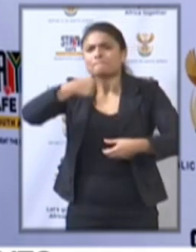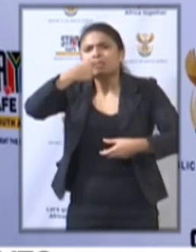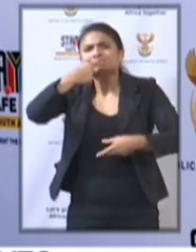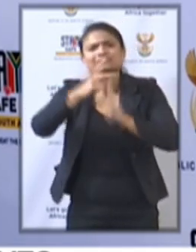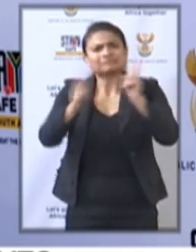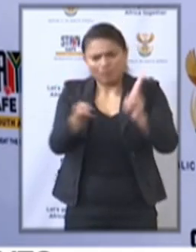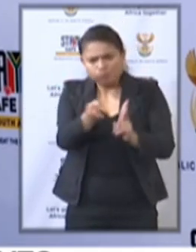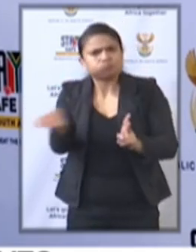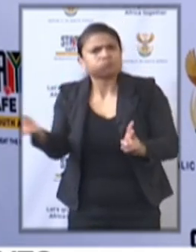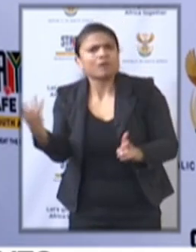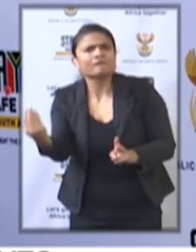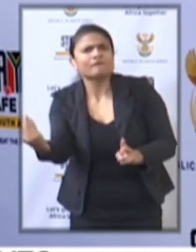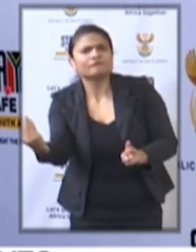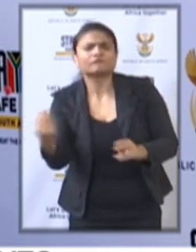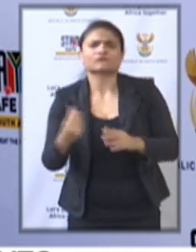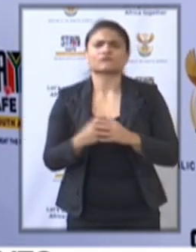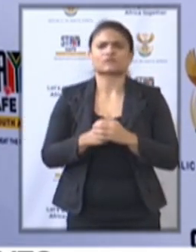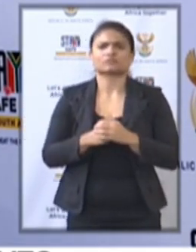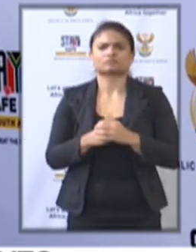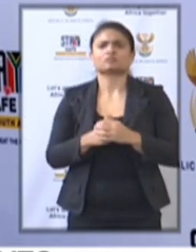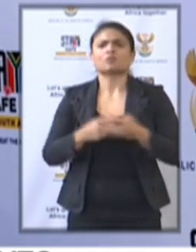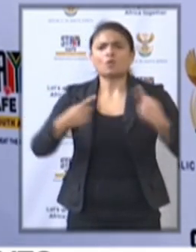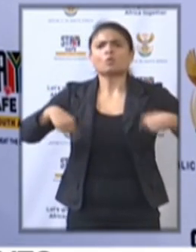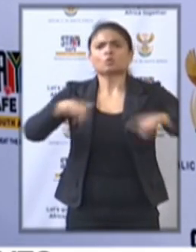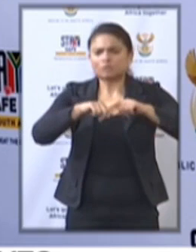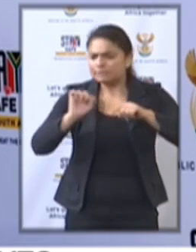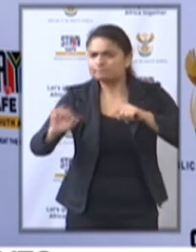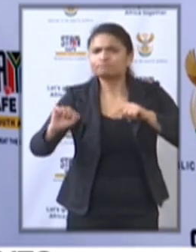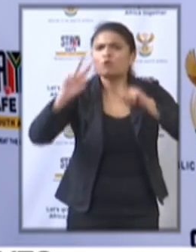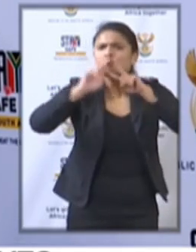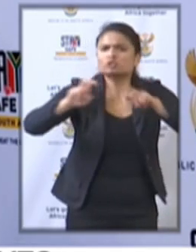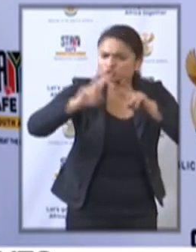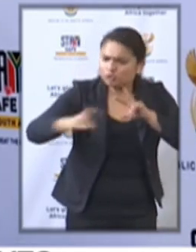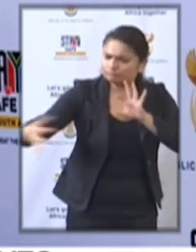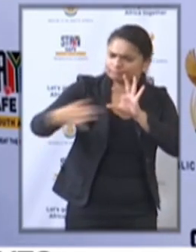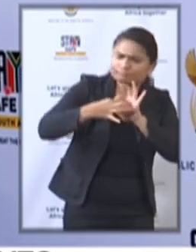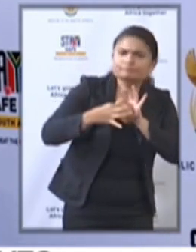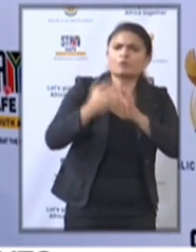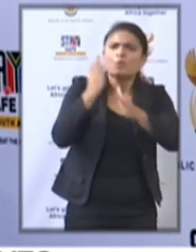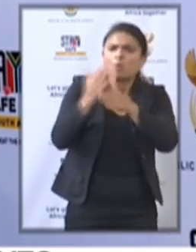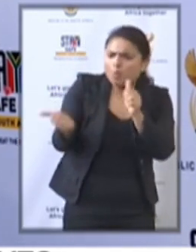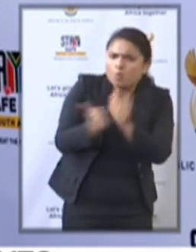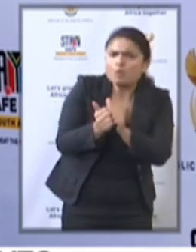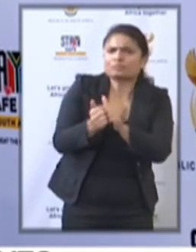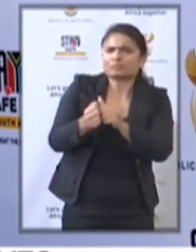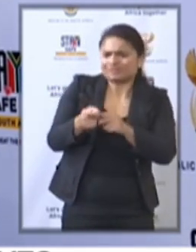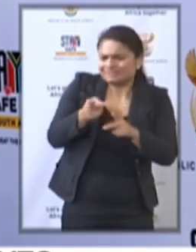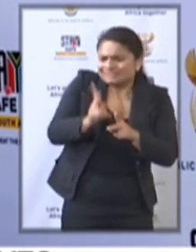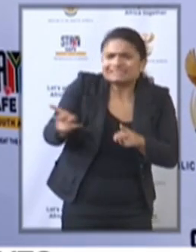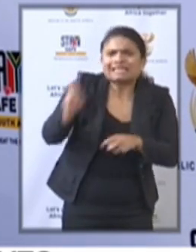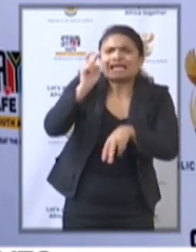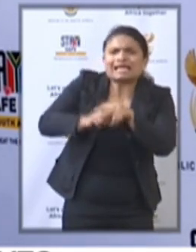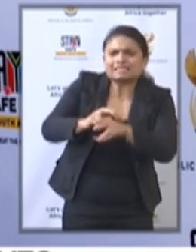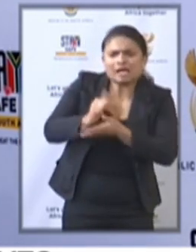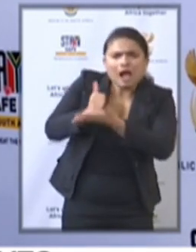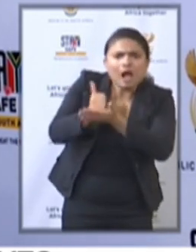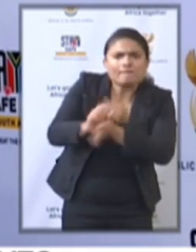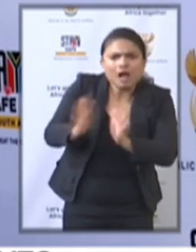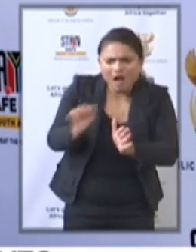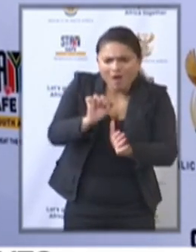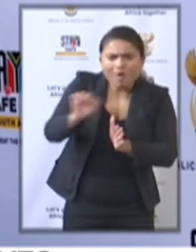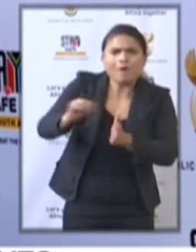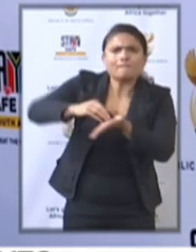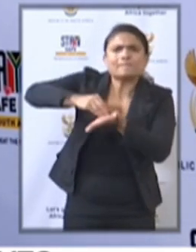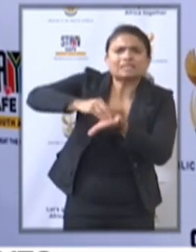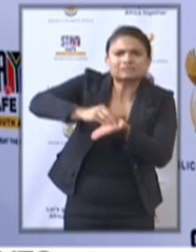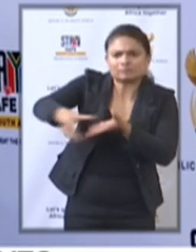To do research, work with them on the many herbs that they also use to further from a scientific point